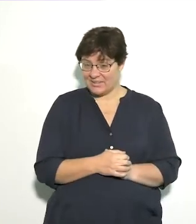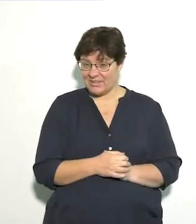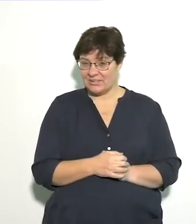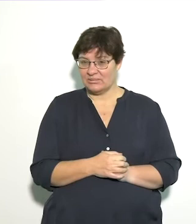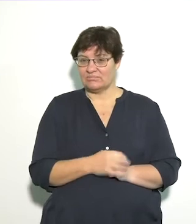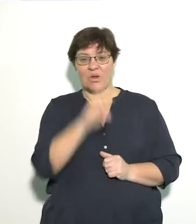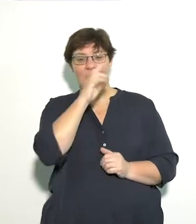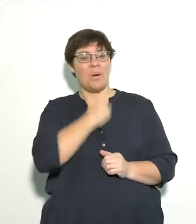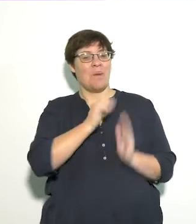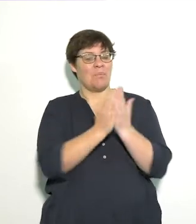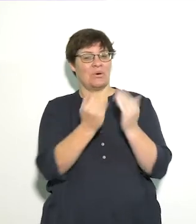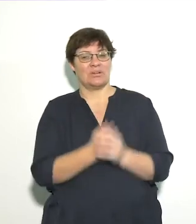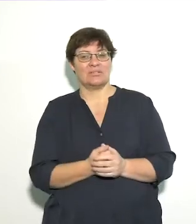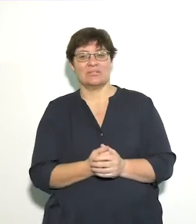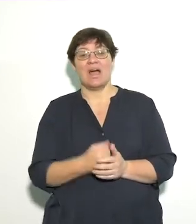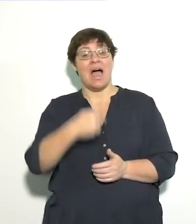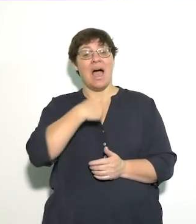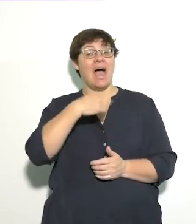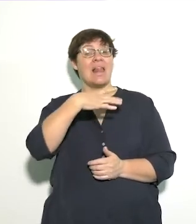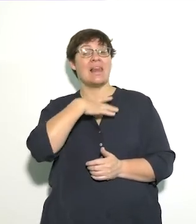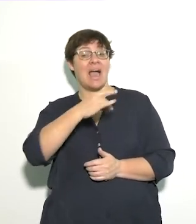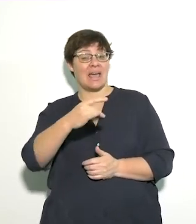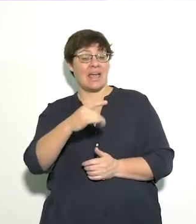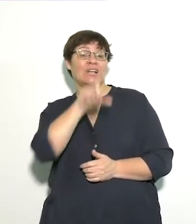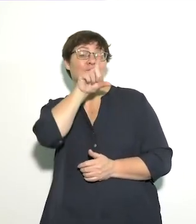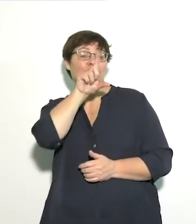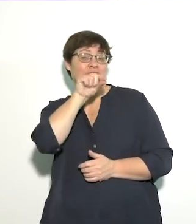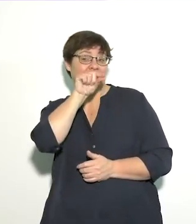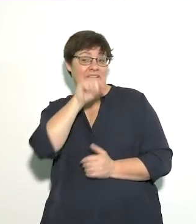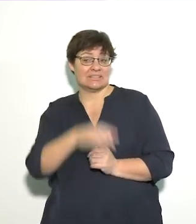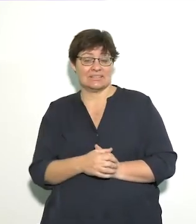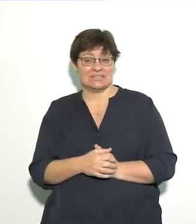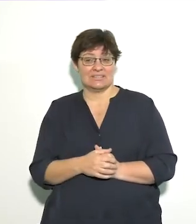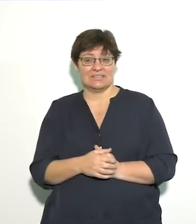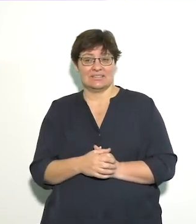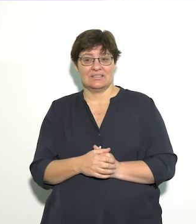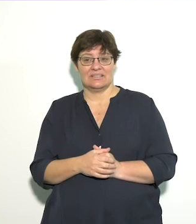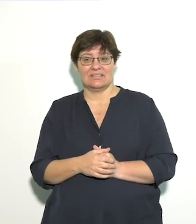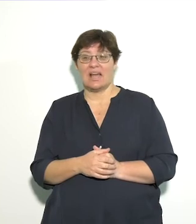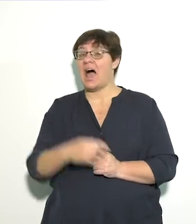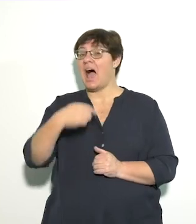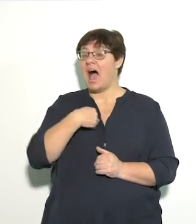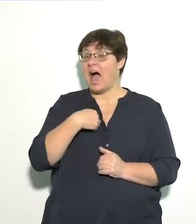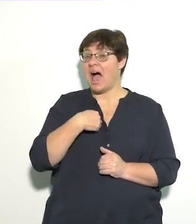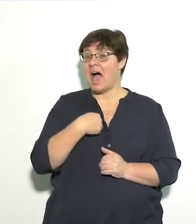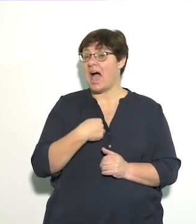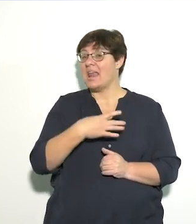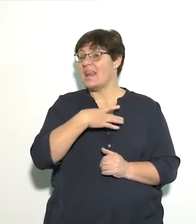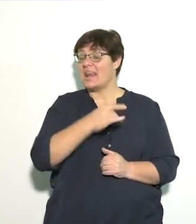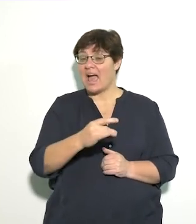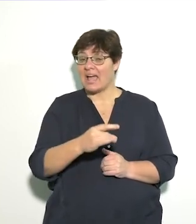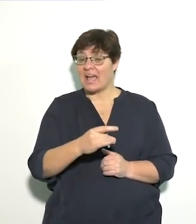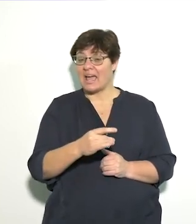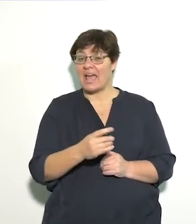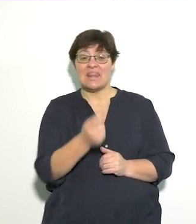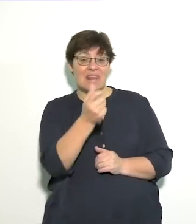books. So have a look at my book. It says, I like chicken. And this one says,